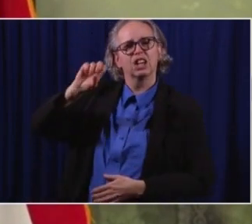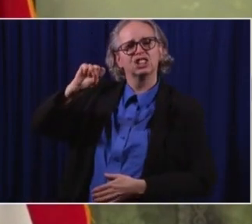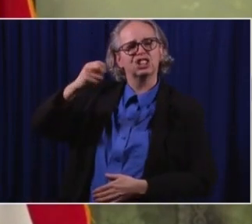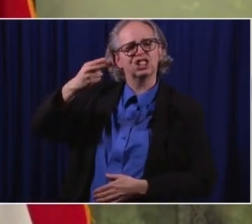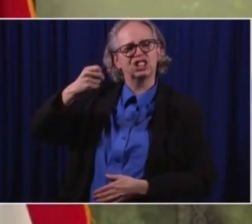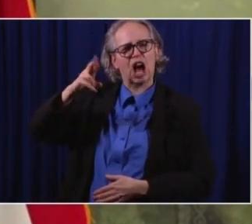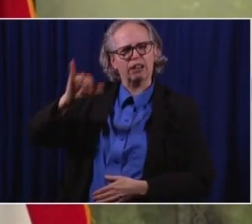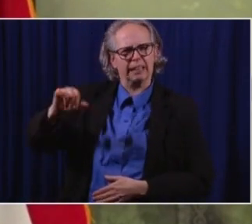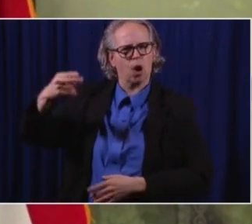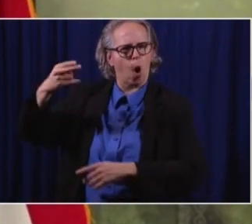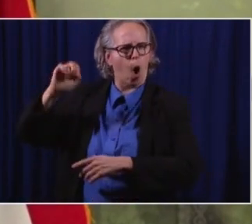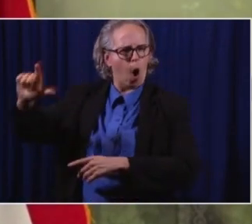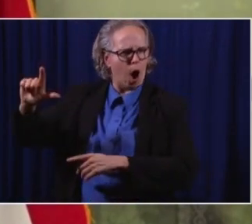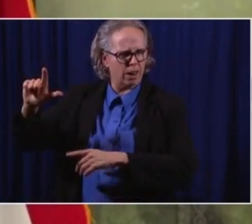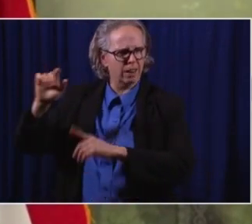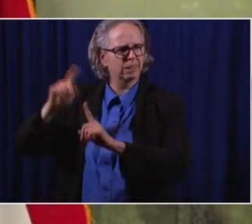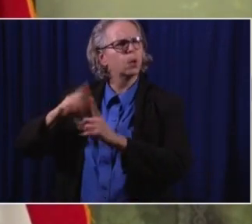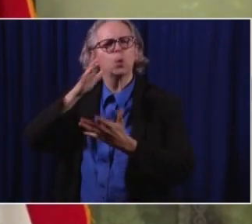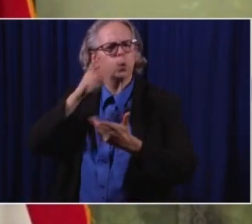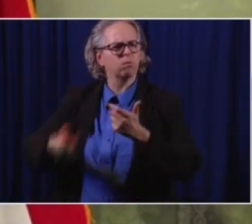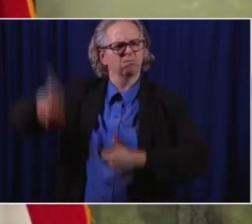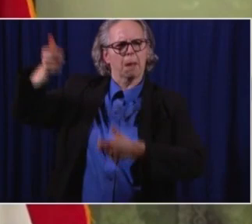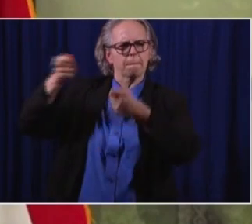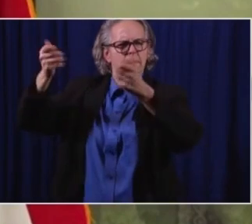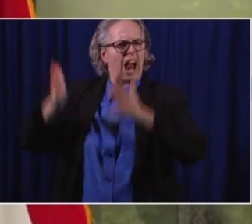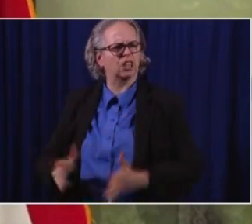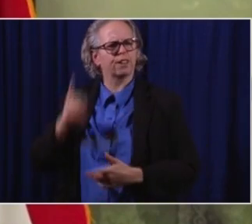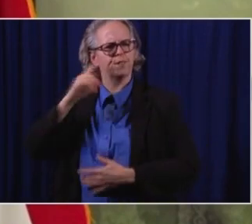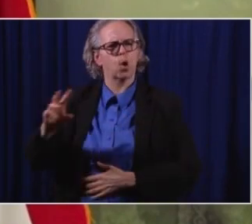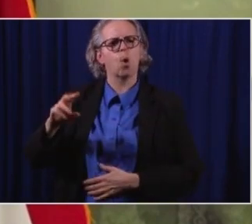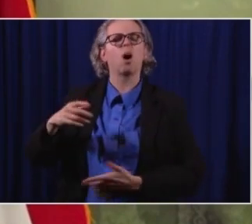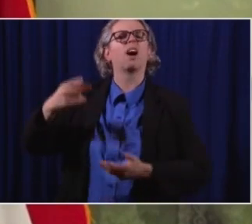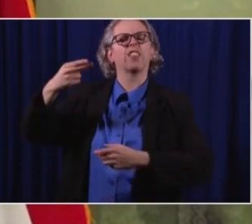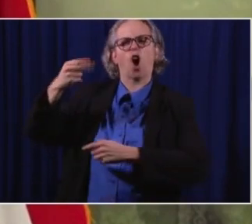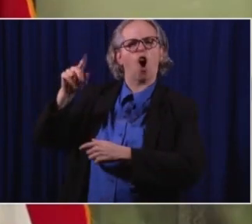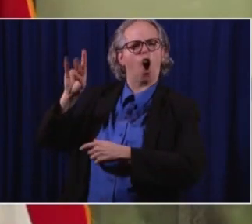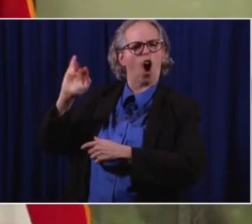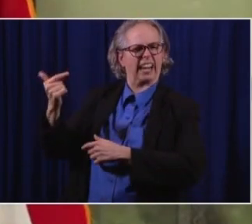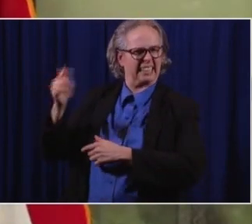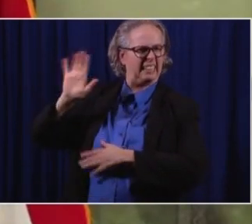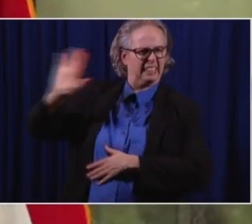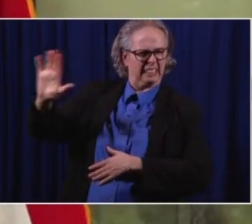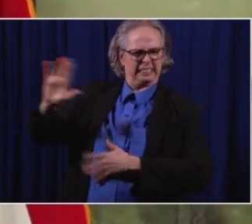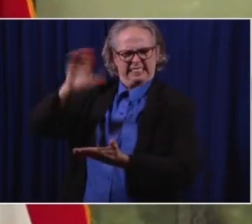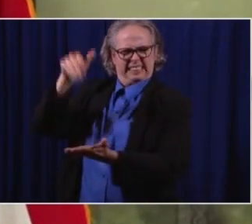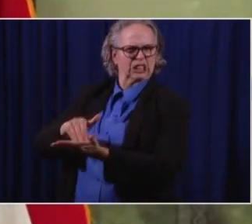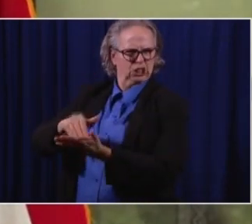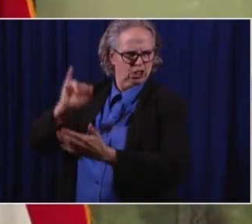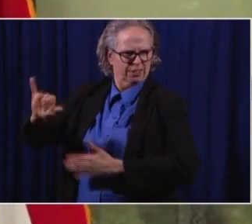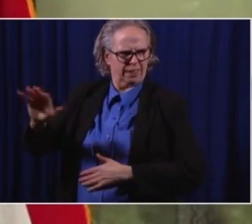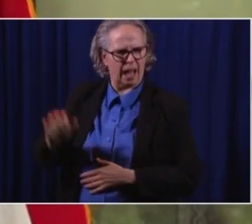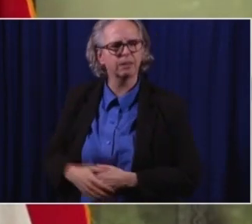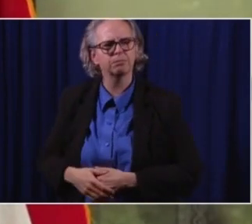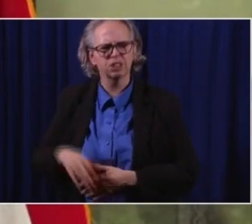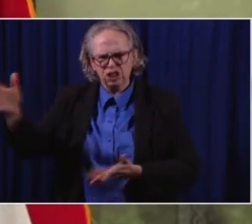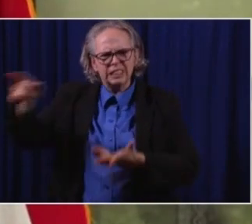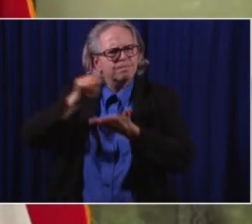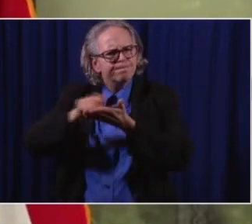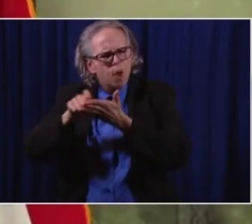Center. Sherry is the author of Warren G. Harding and the Marion Daily Star, How Newspapering Shaped a